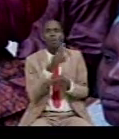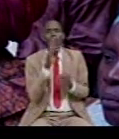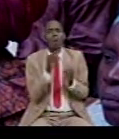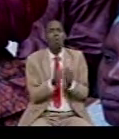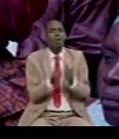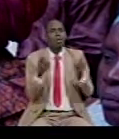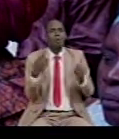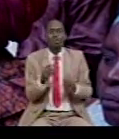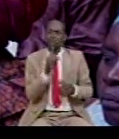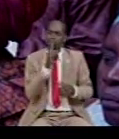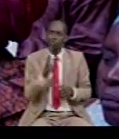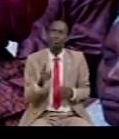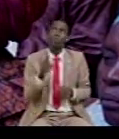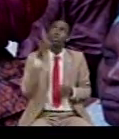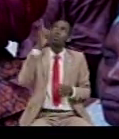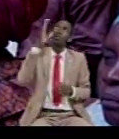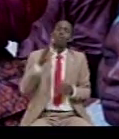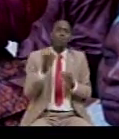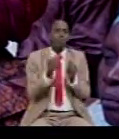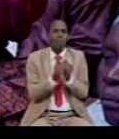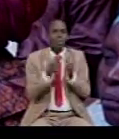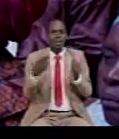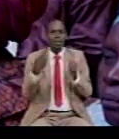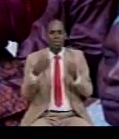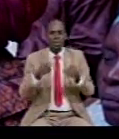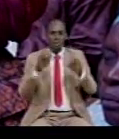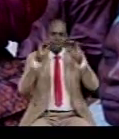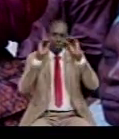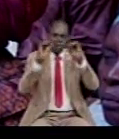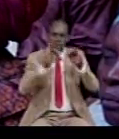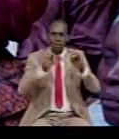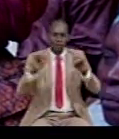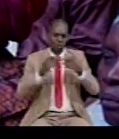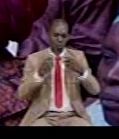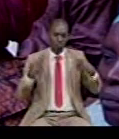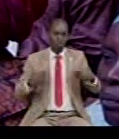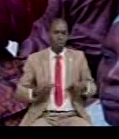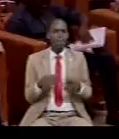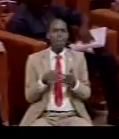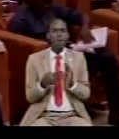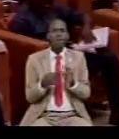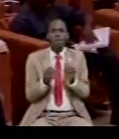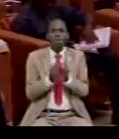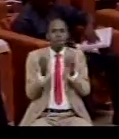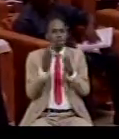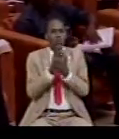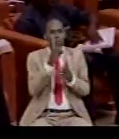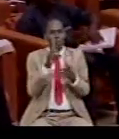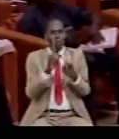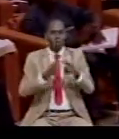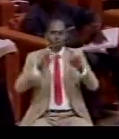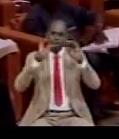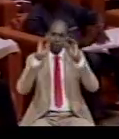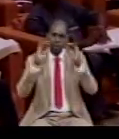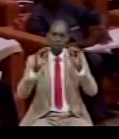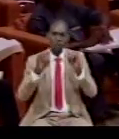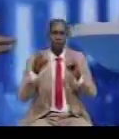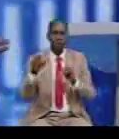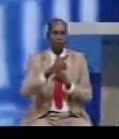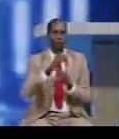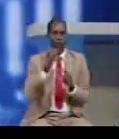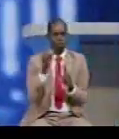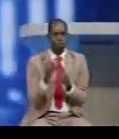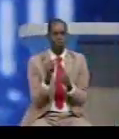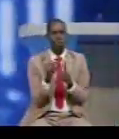without a teaching priest, without somebody to teach us. Many people are not saying teaching, the teaching of the word of